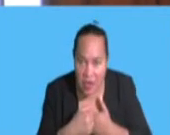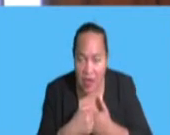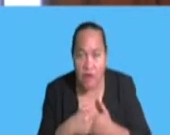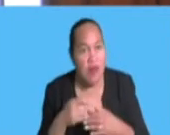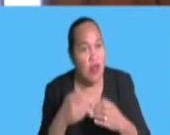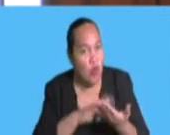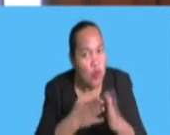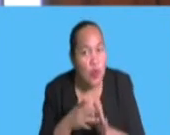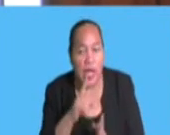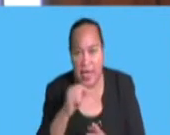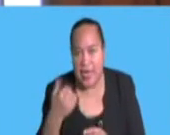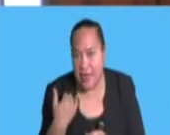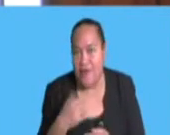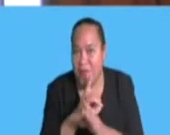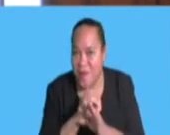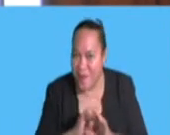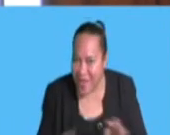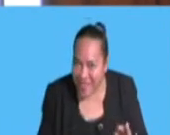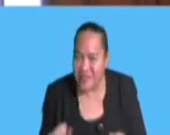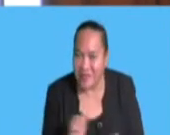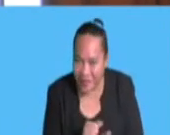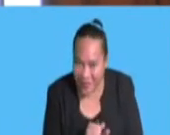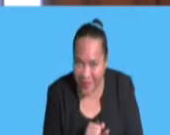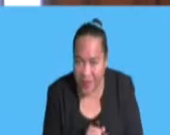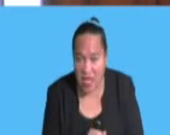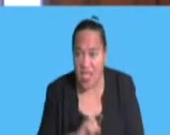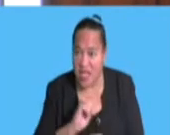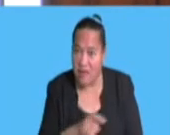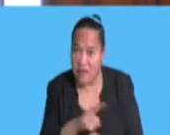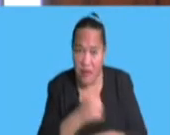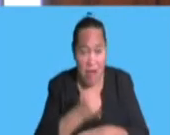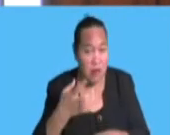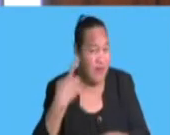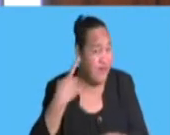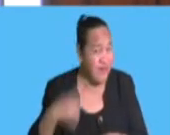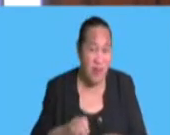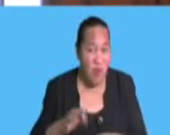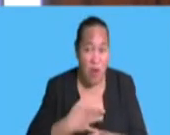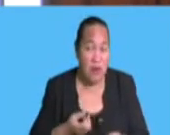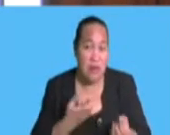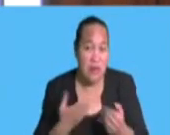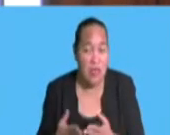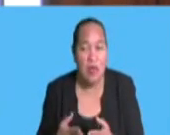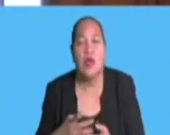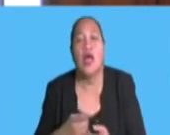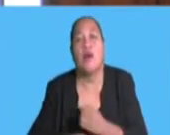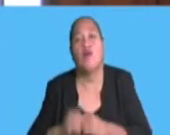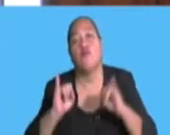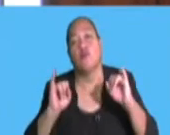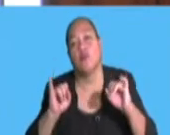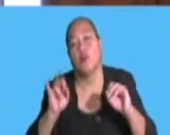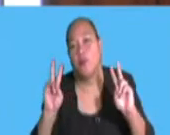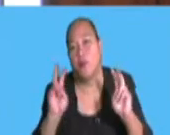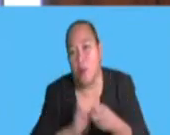in peace and dignity. Now, ignoring this fundamental human right, Mr. Speaker, will only lead to increased social problems, which we